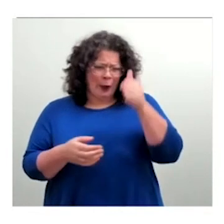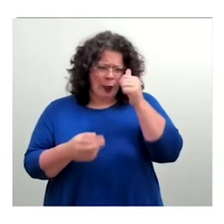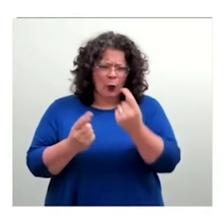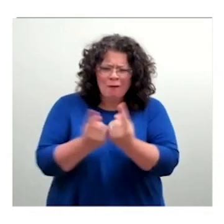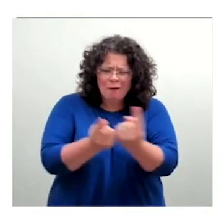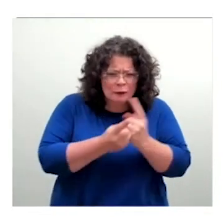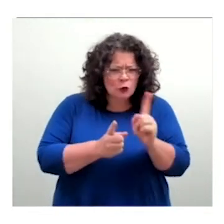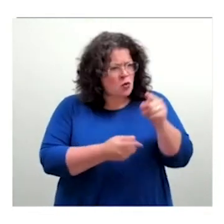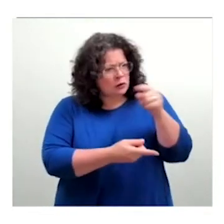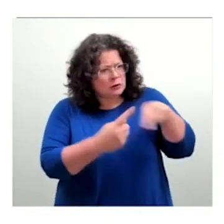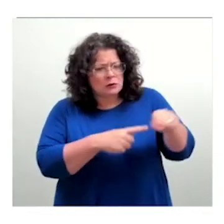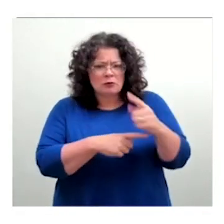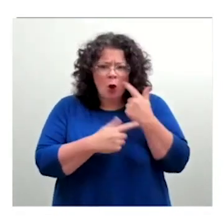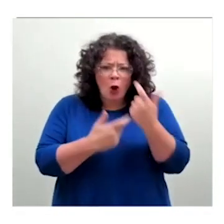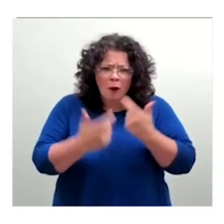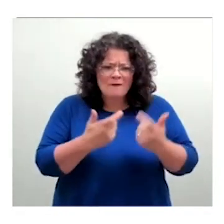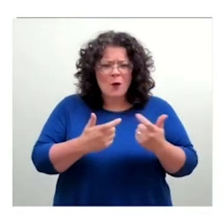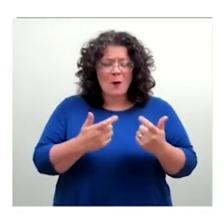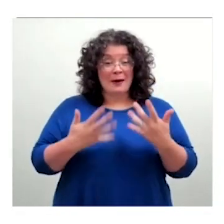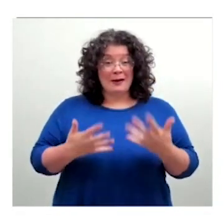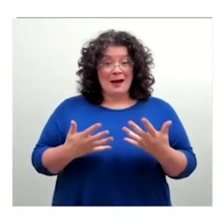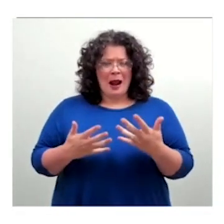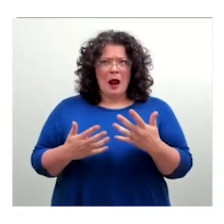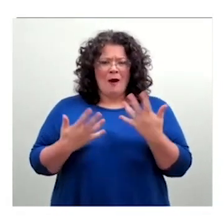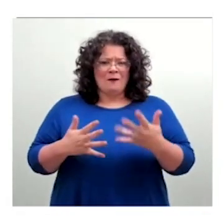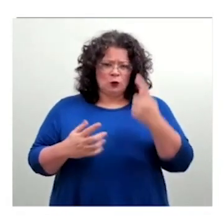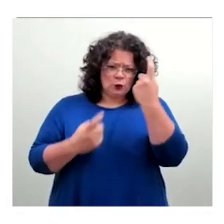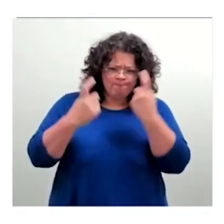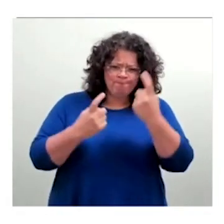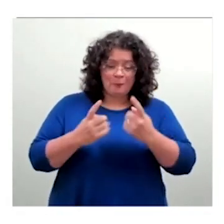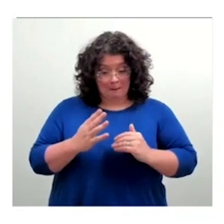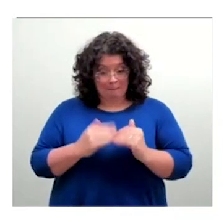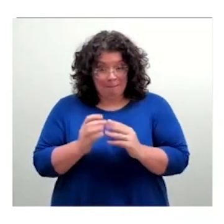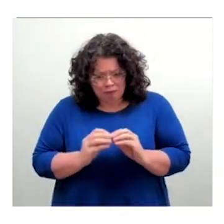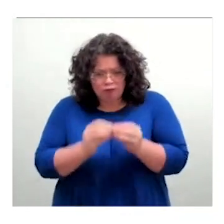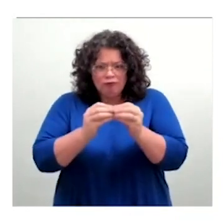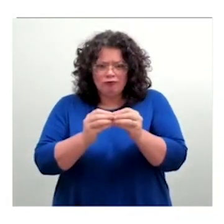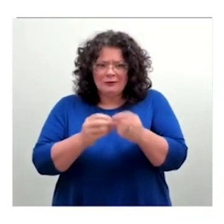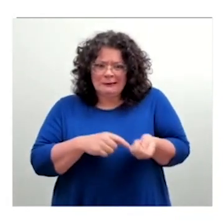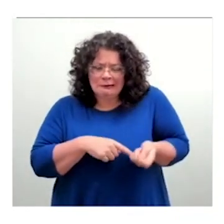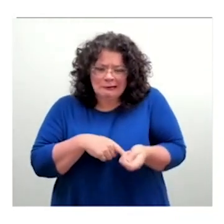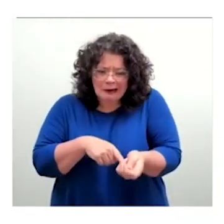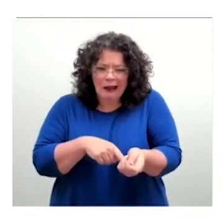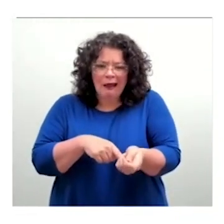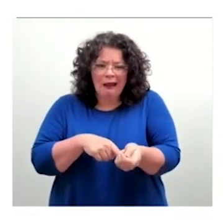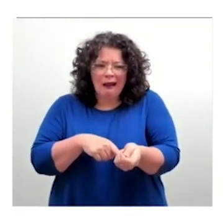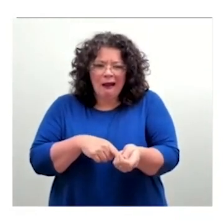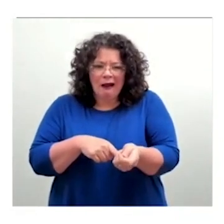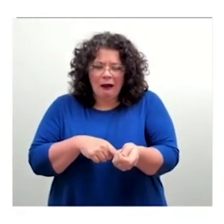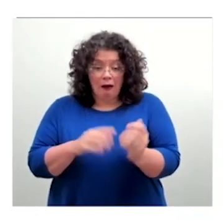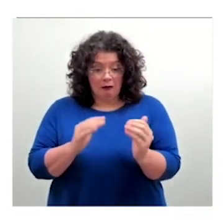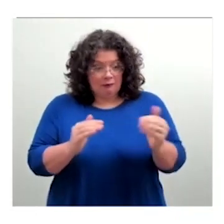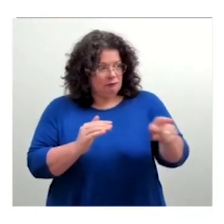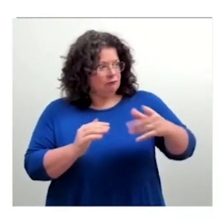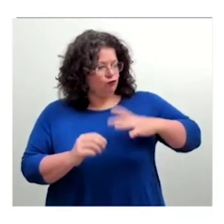with some of their existing partners around actually, based on what we found out, can we actually develop the stick that ideally people would like? So it's still an ongoing collaboration,